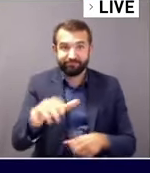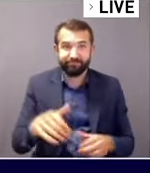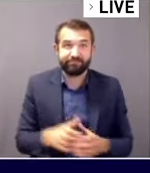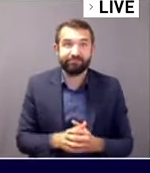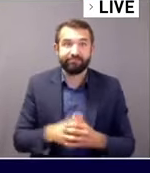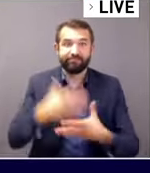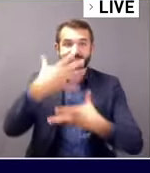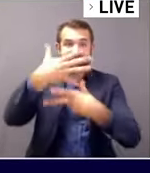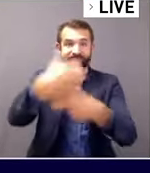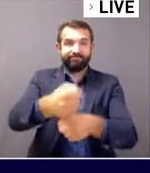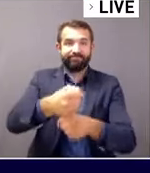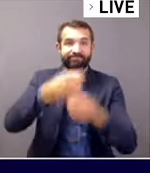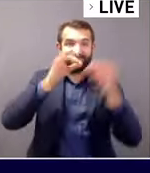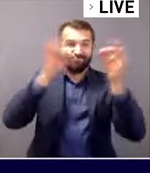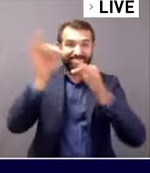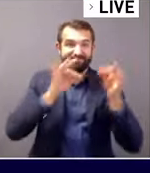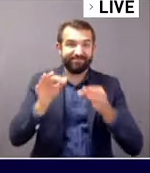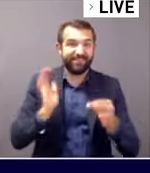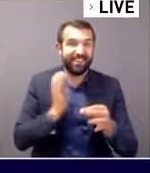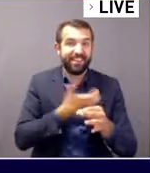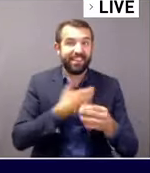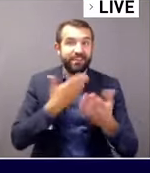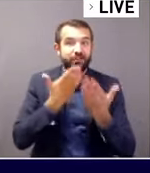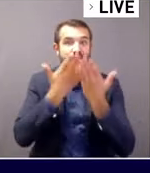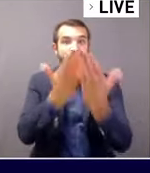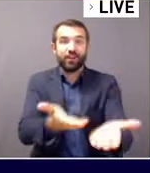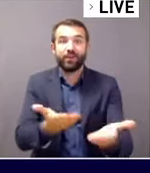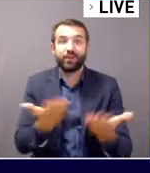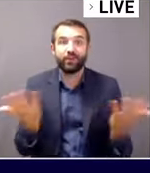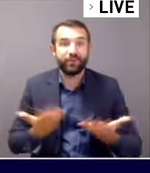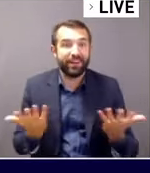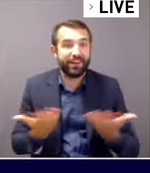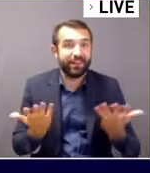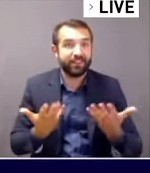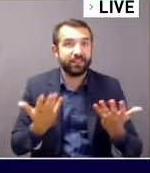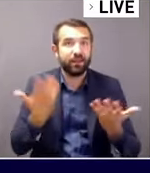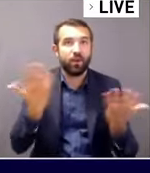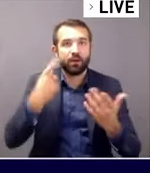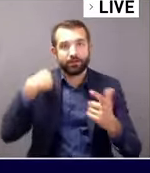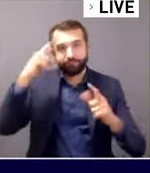pastor recapping our public health recommendations and